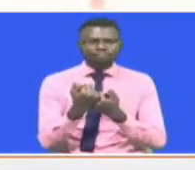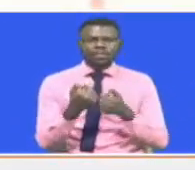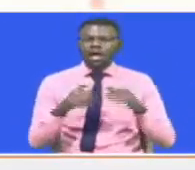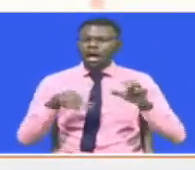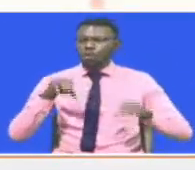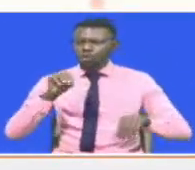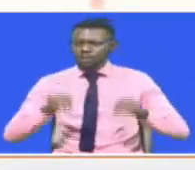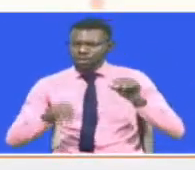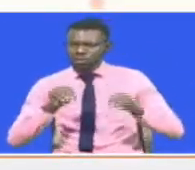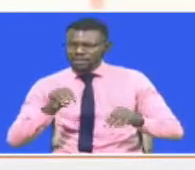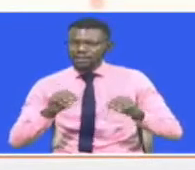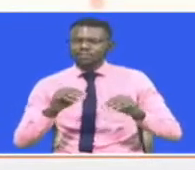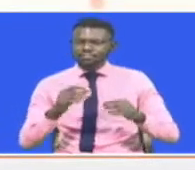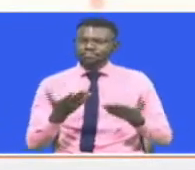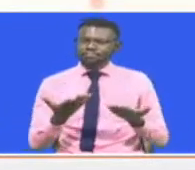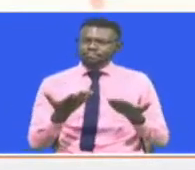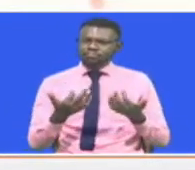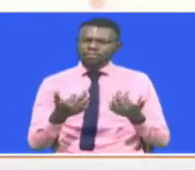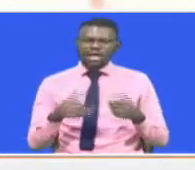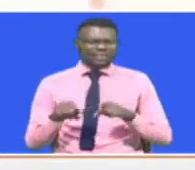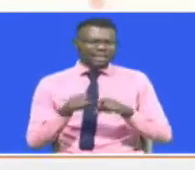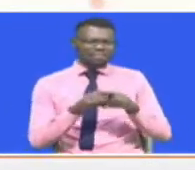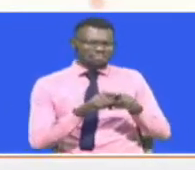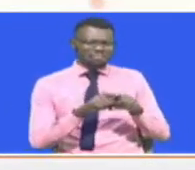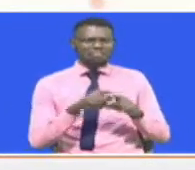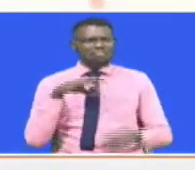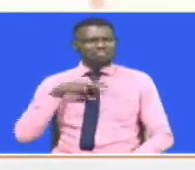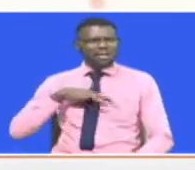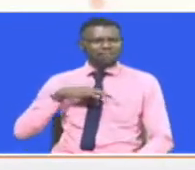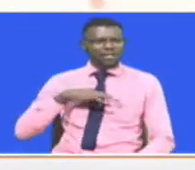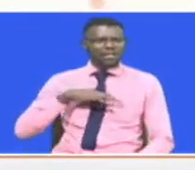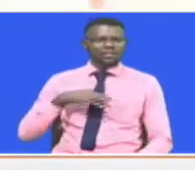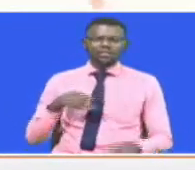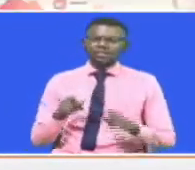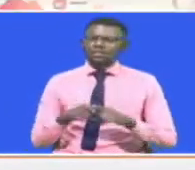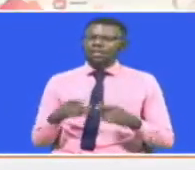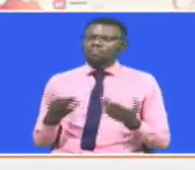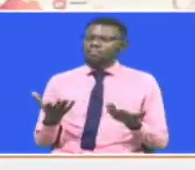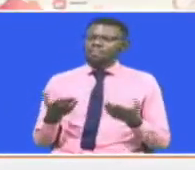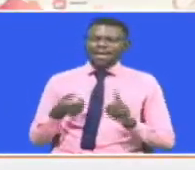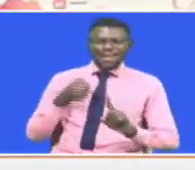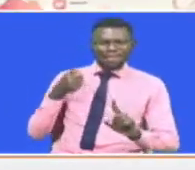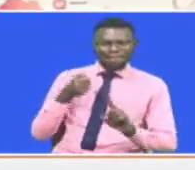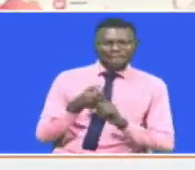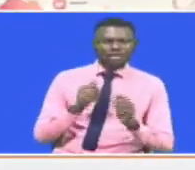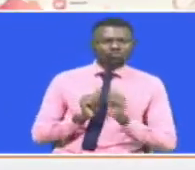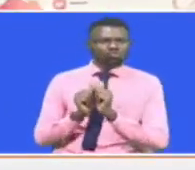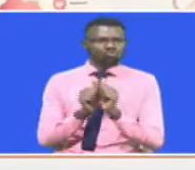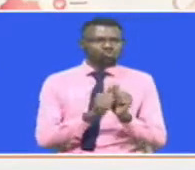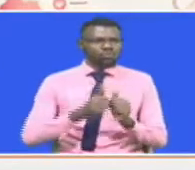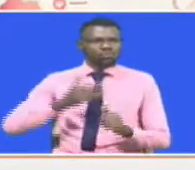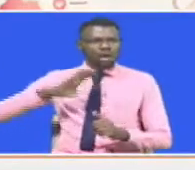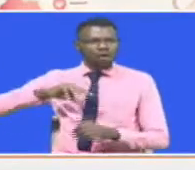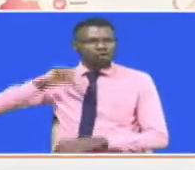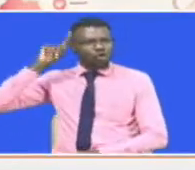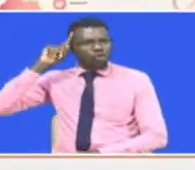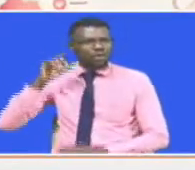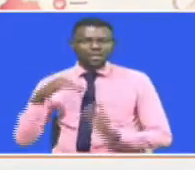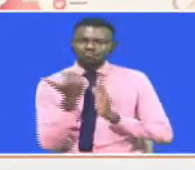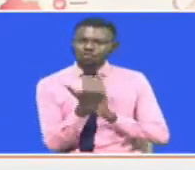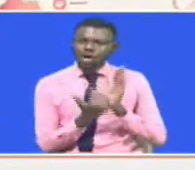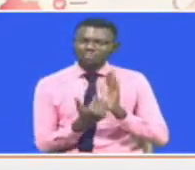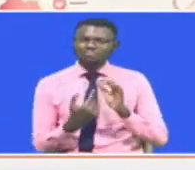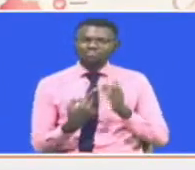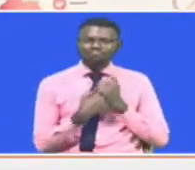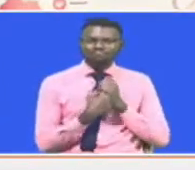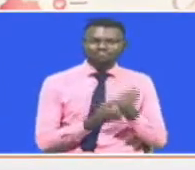the common good for, again, collective impact. The county government welcomes partnerships and